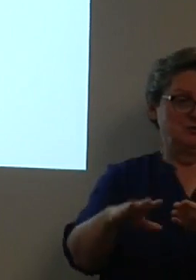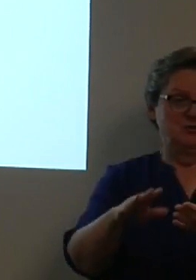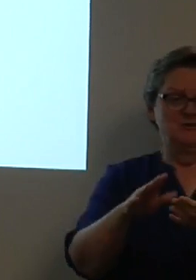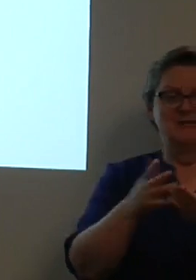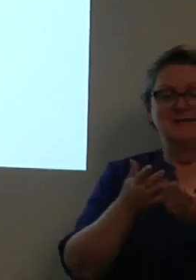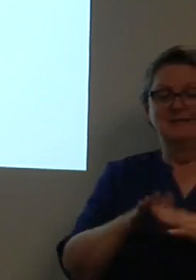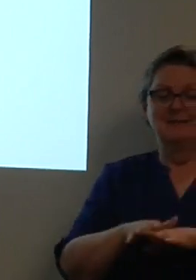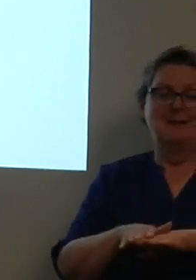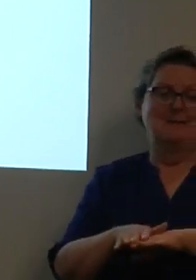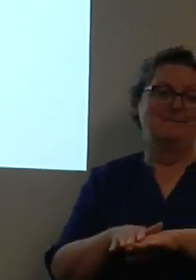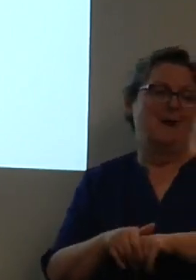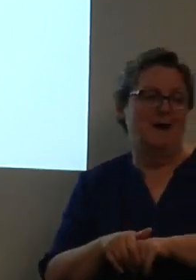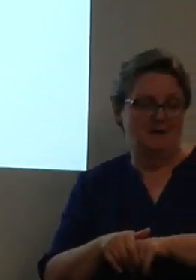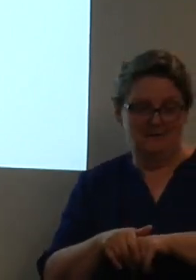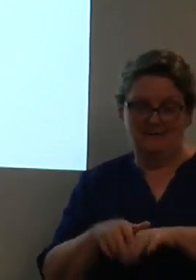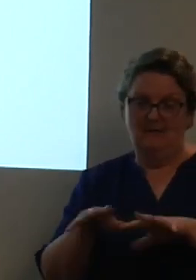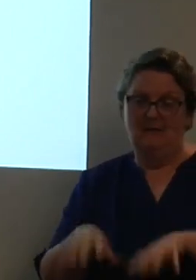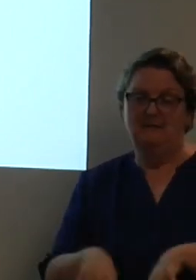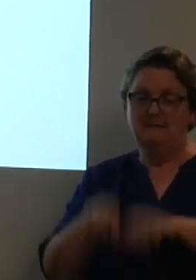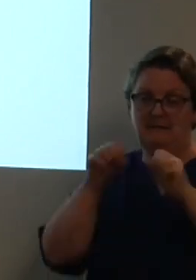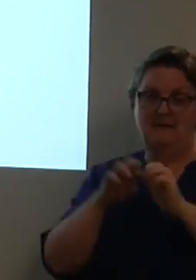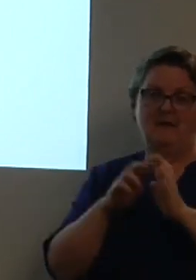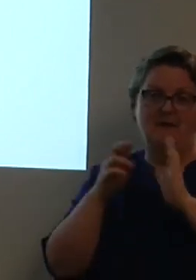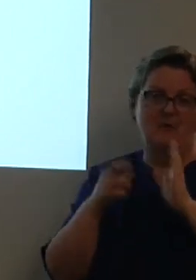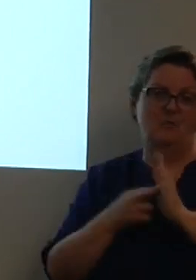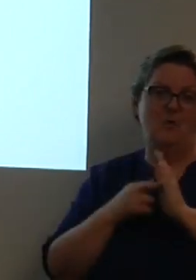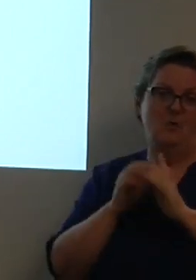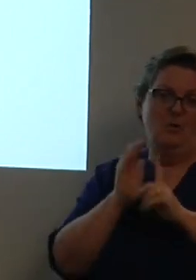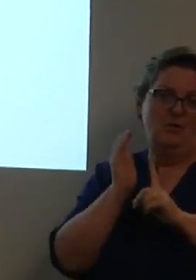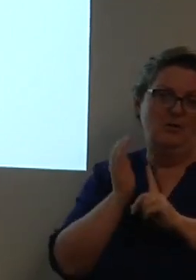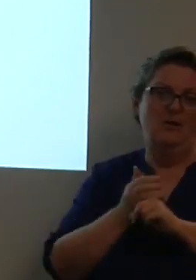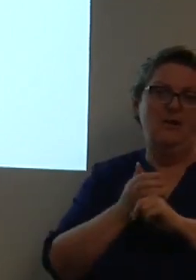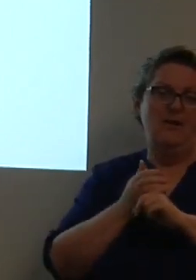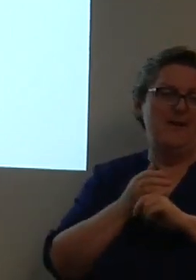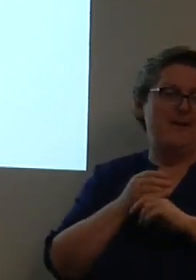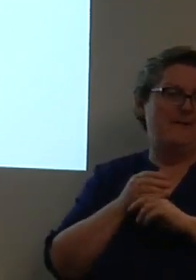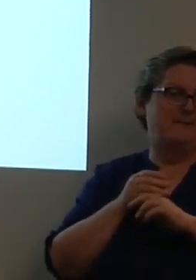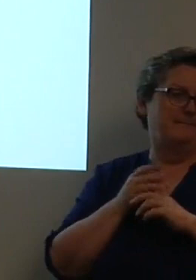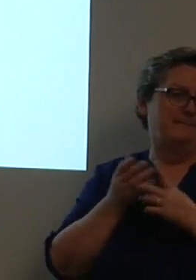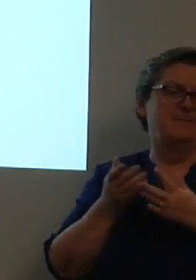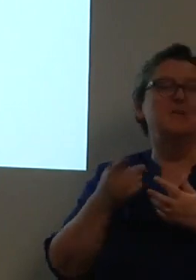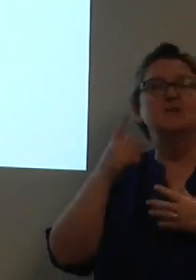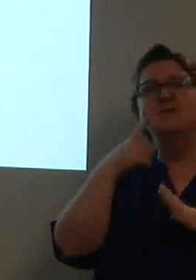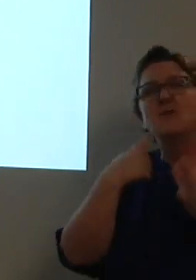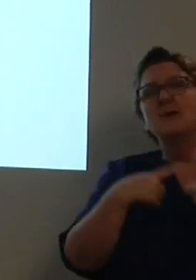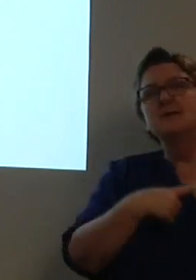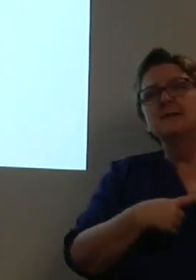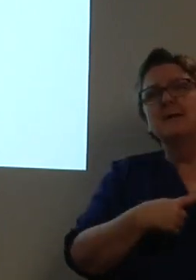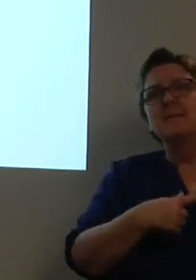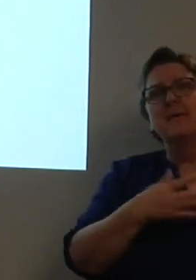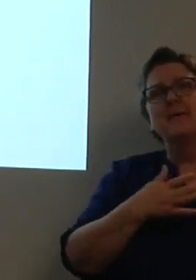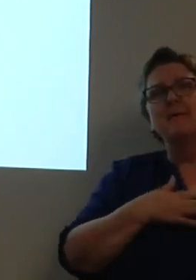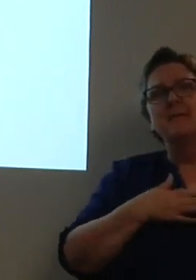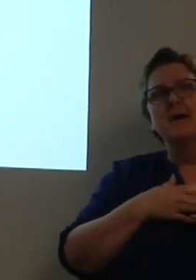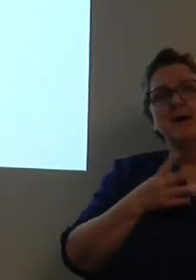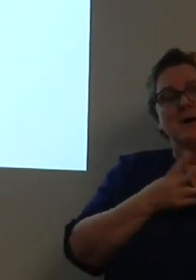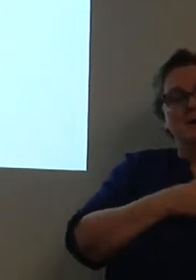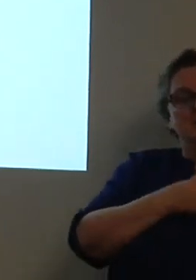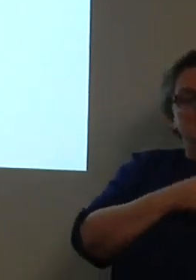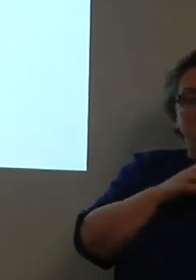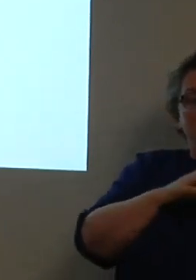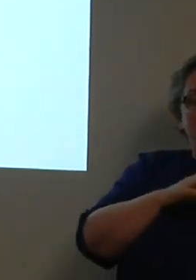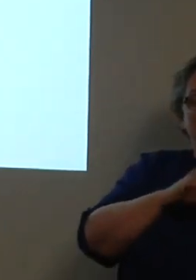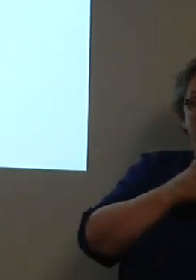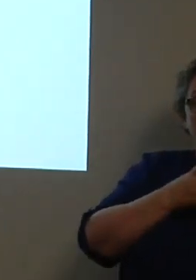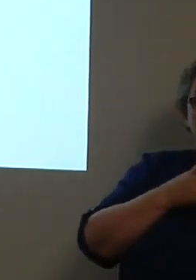pretending to be the practitioner, getting to wear your practitioner hat, right? So for example, in my conservation class, they might get to try out being